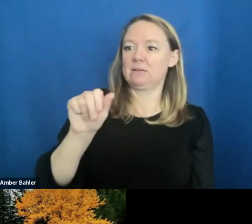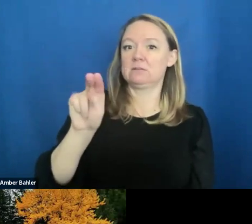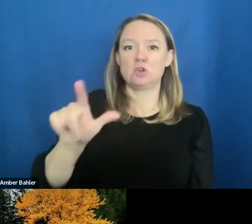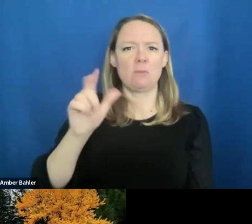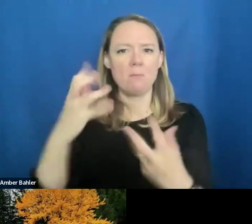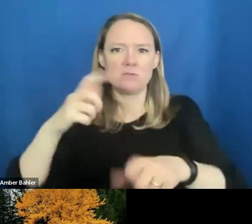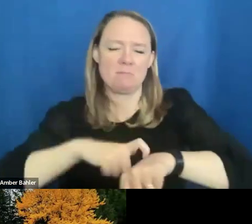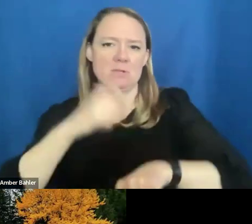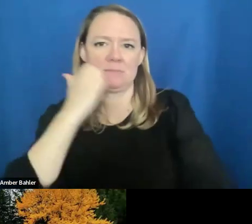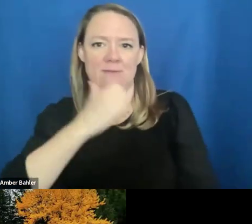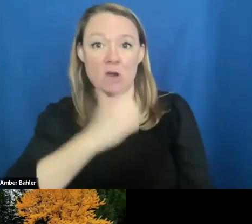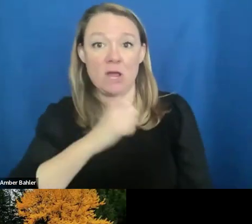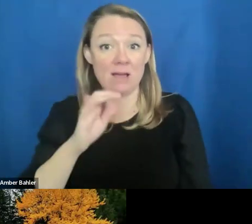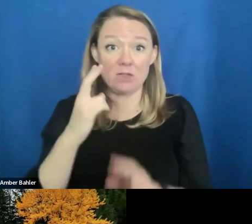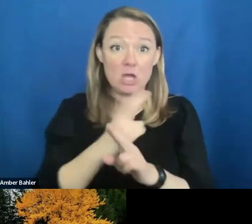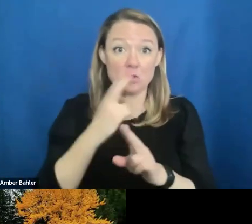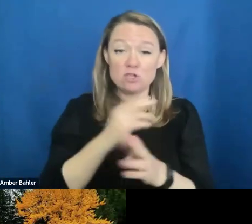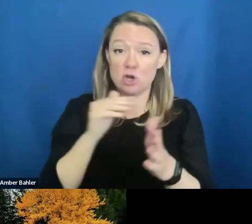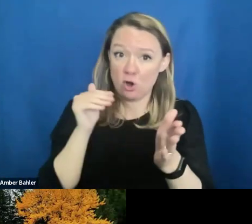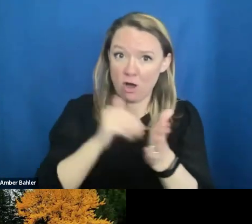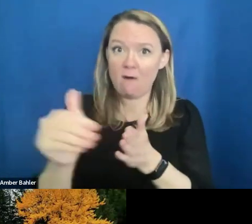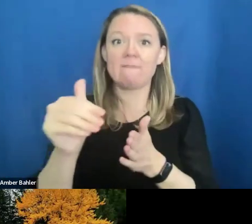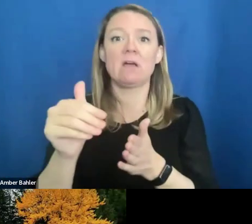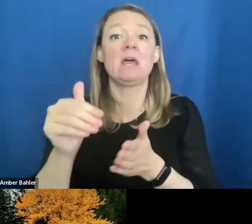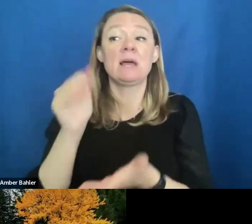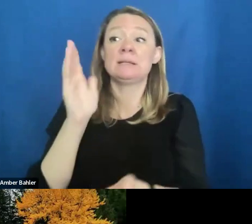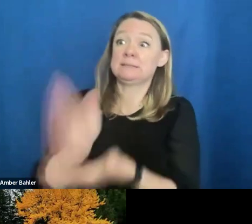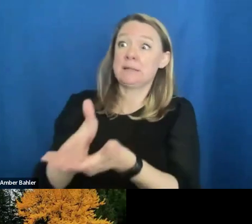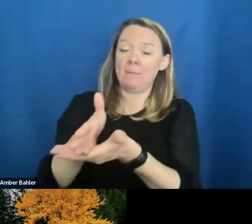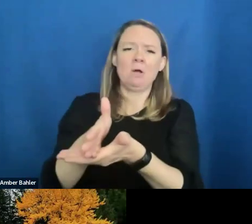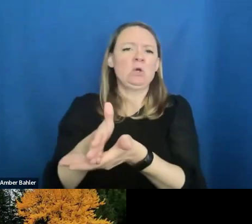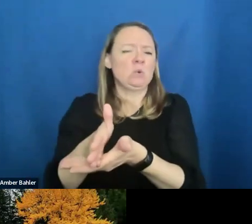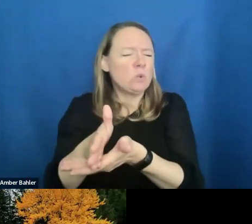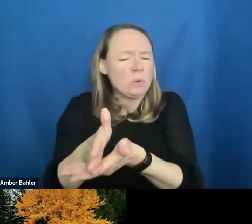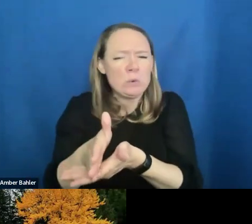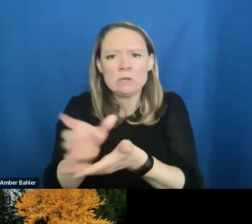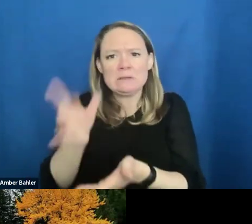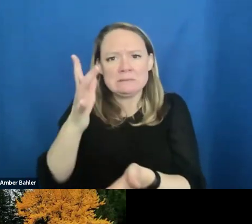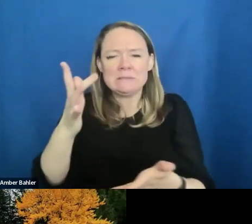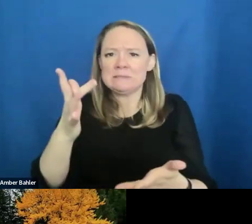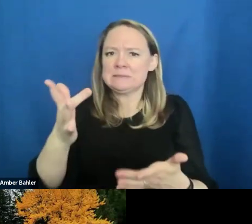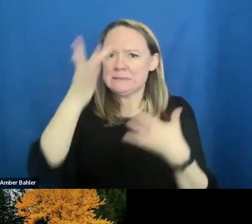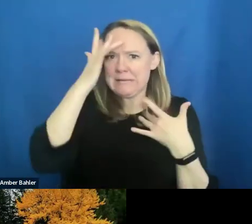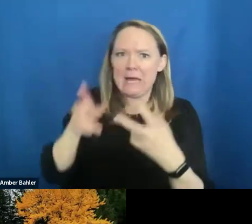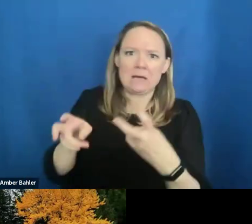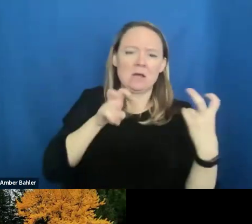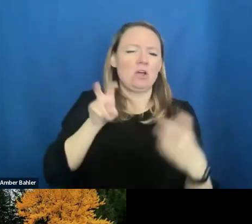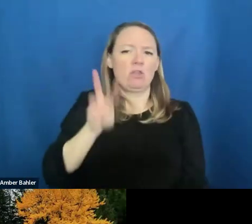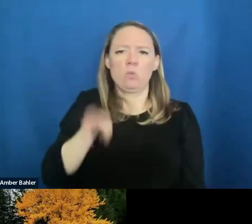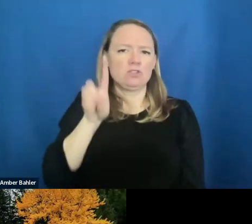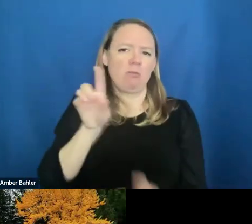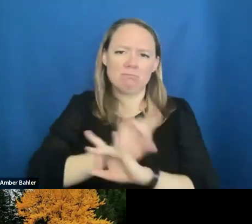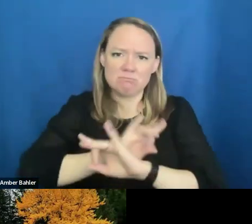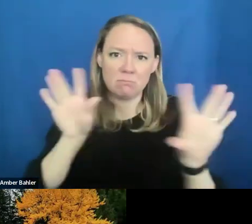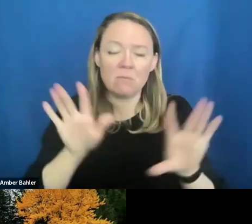if they are using regularly and they're stopped. The withdrawal symptoms are horrific. People want to avoid those. And people will develop